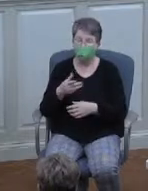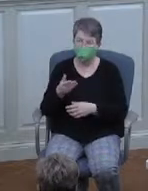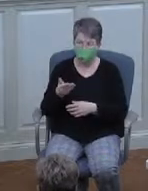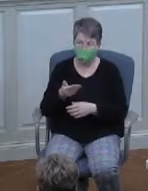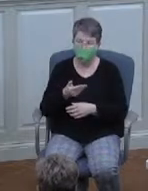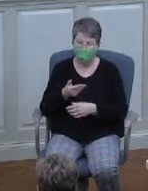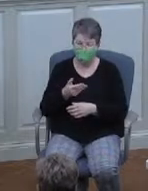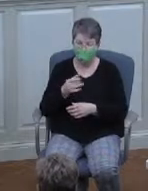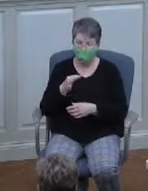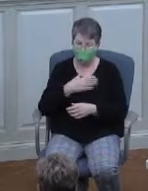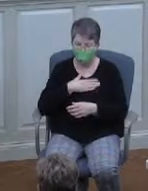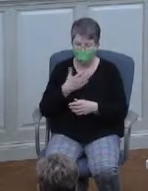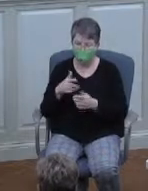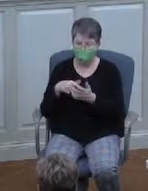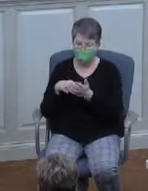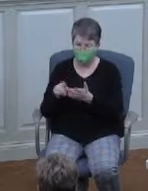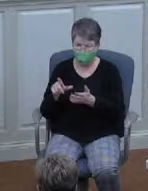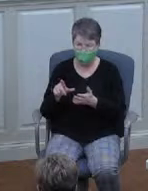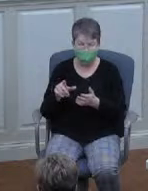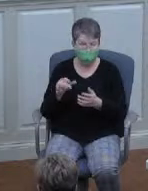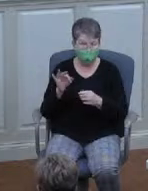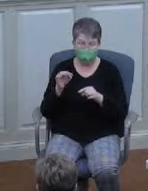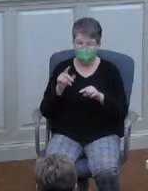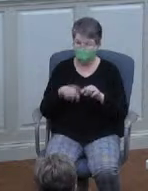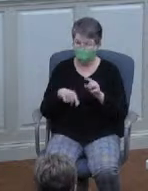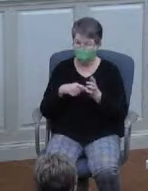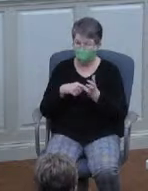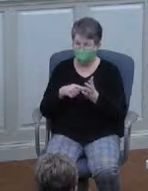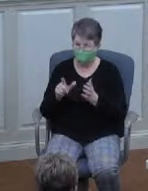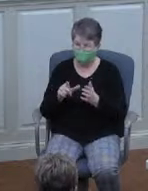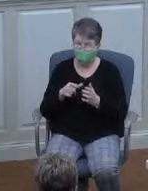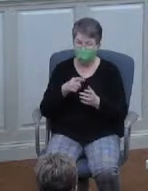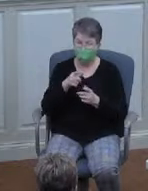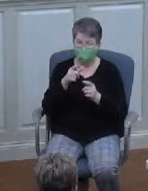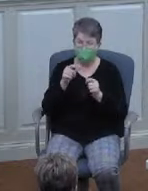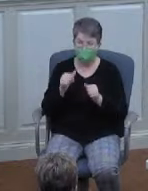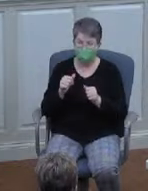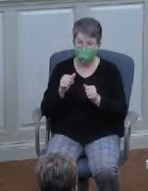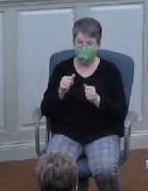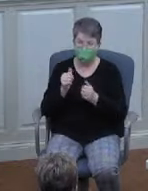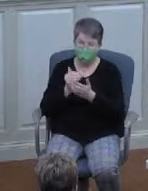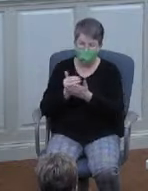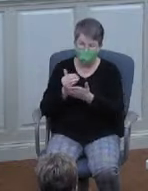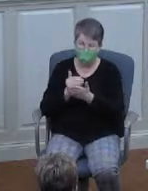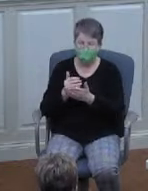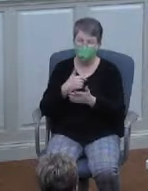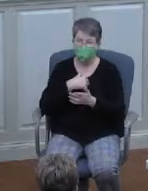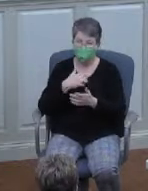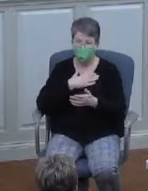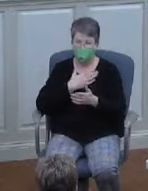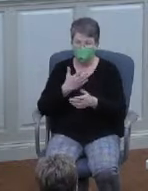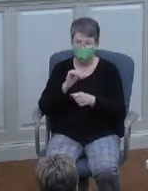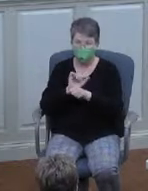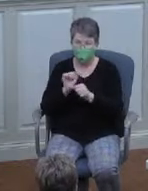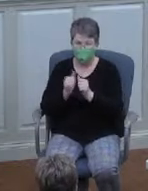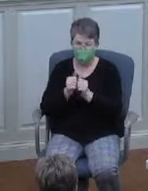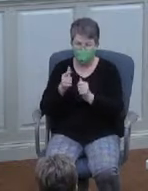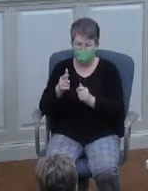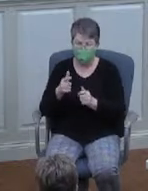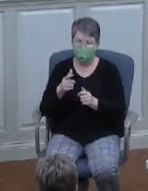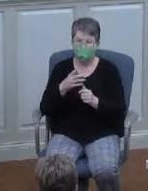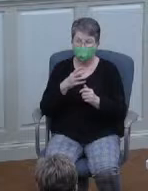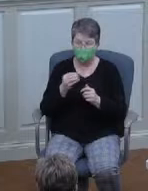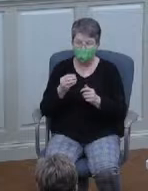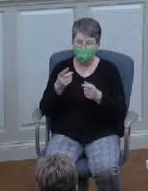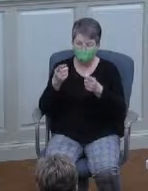their ability to pay that fee. If they were not able to make that payment, we were willing to work with them and enter into a payment plan with